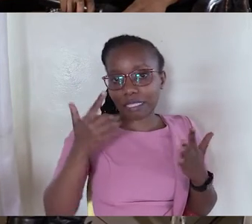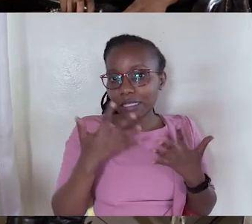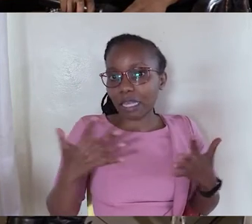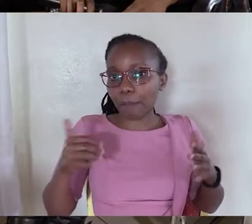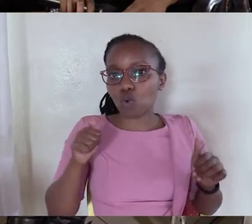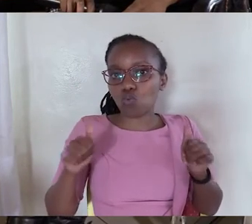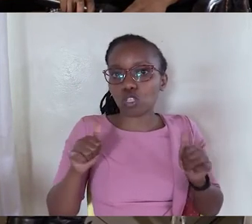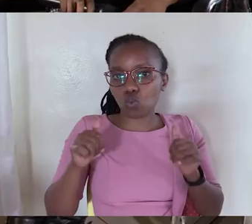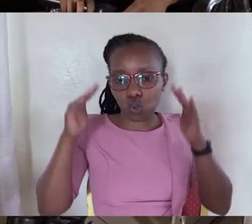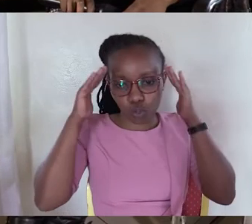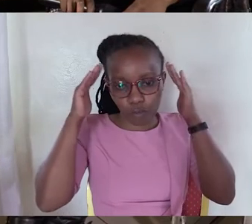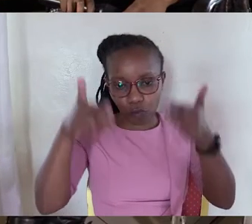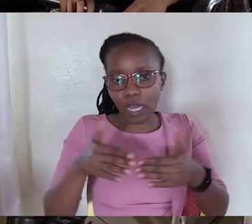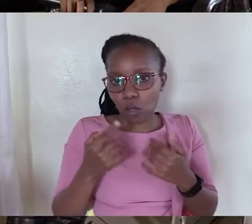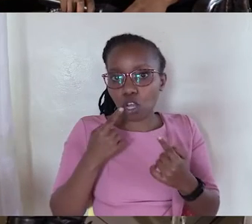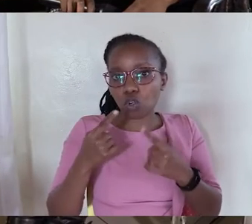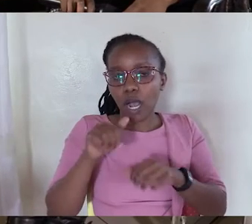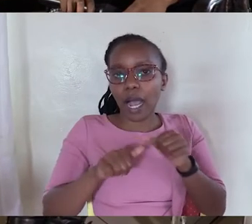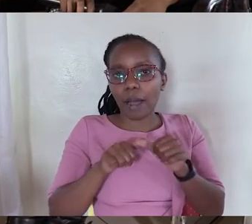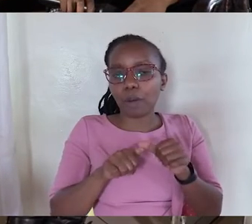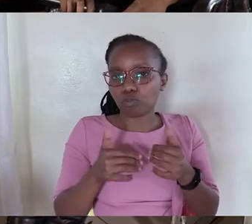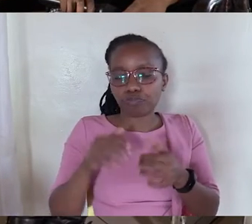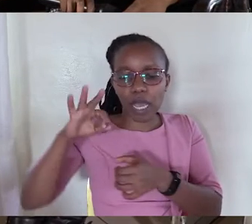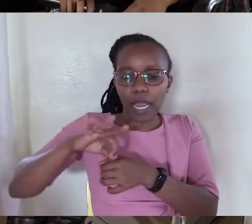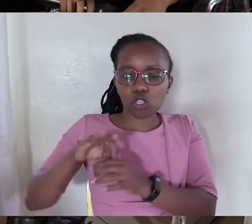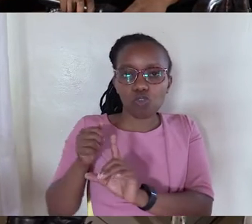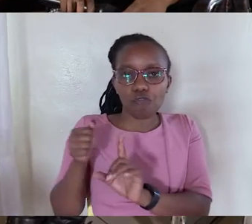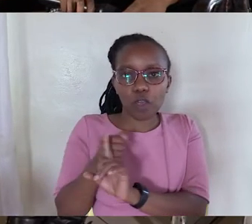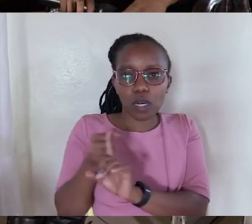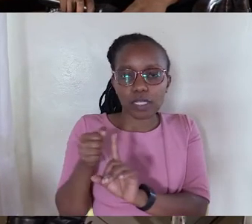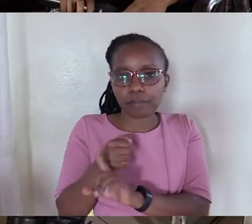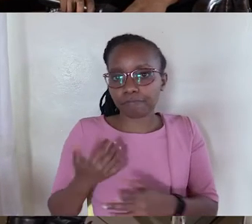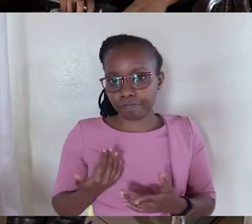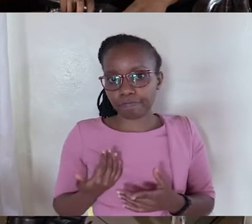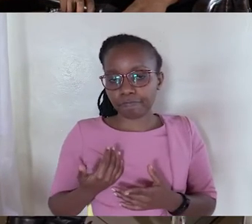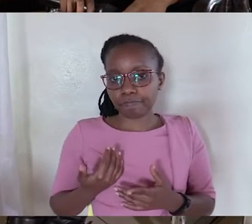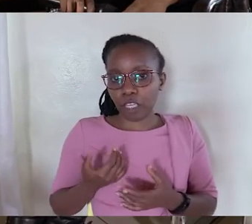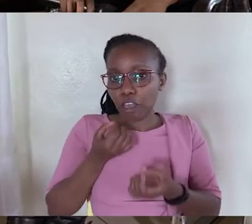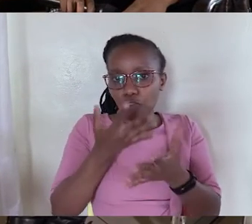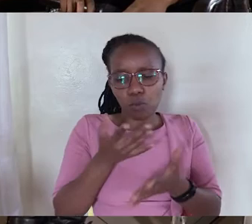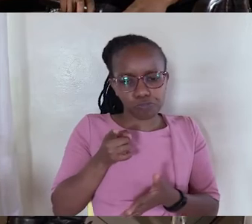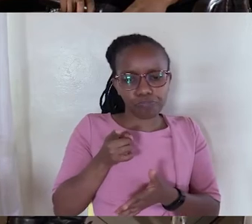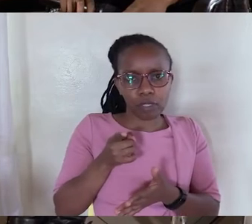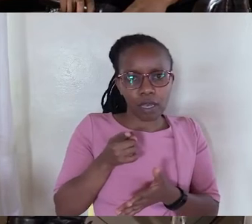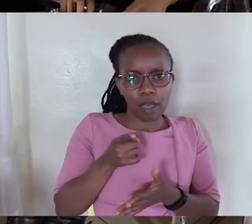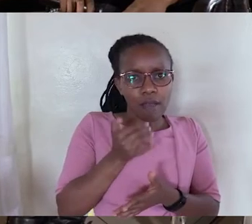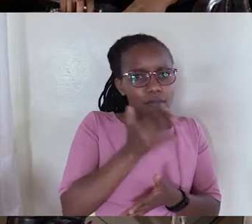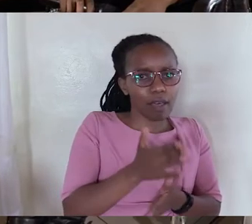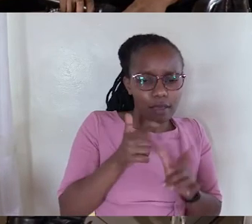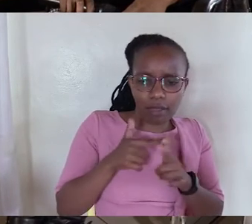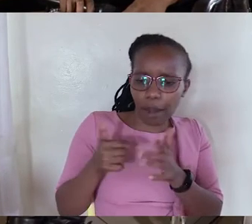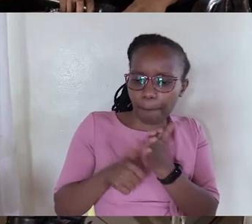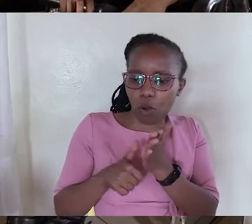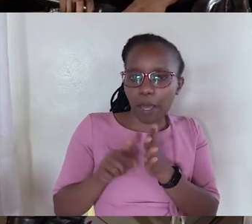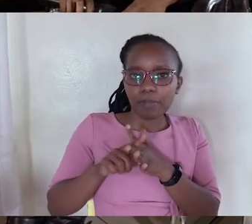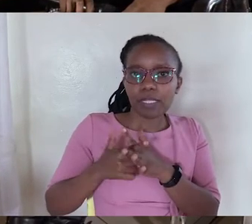need to look at as we're even talking about the election violence. Because without that information, a major problem arises.